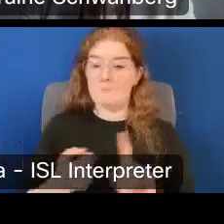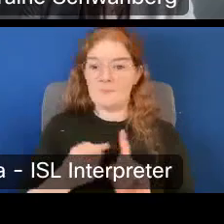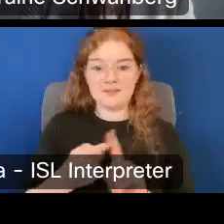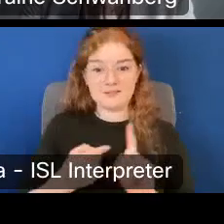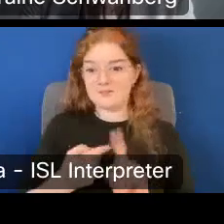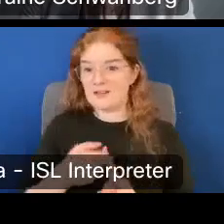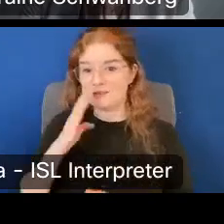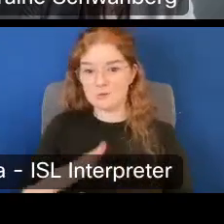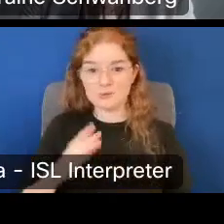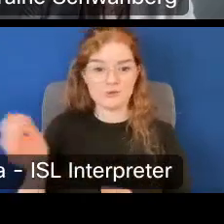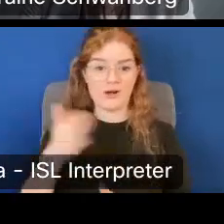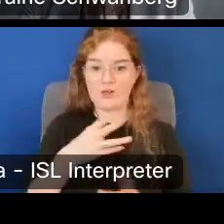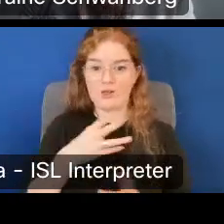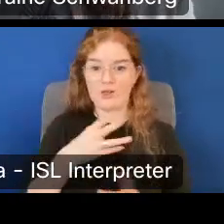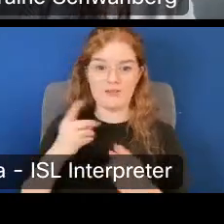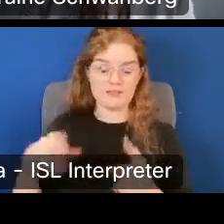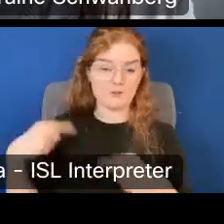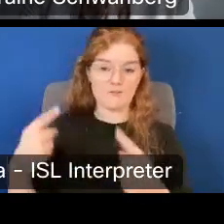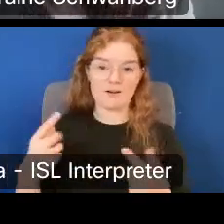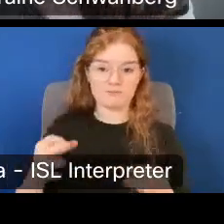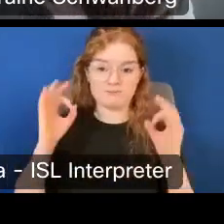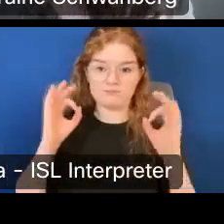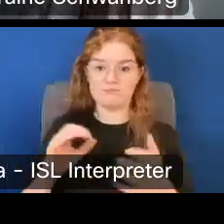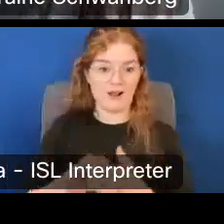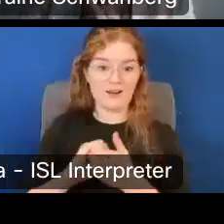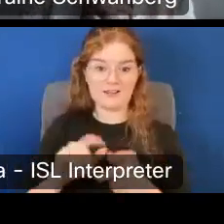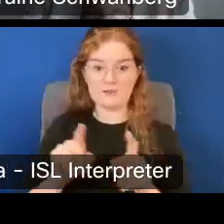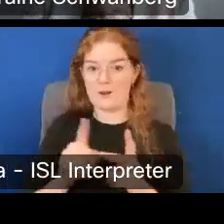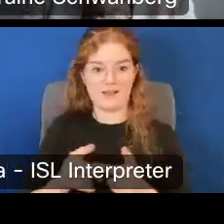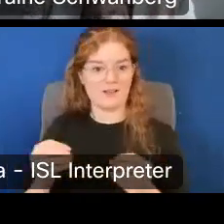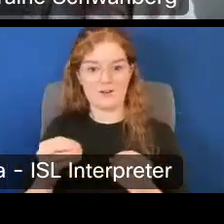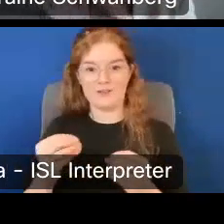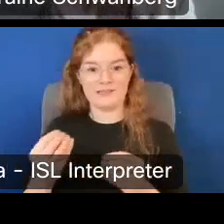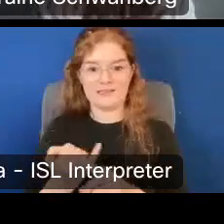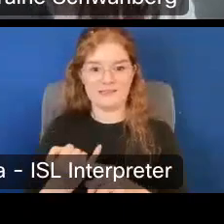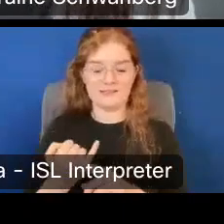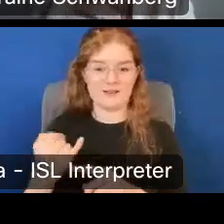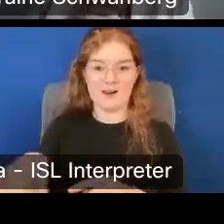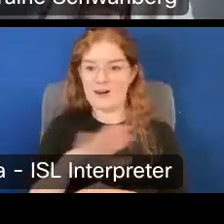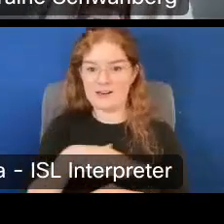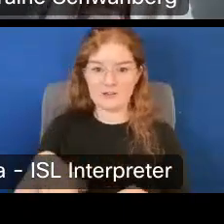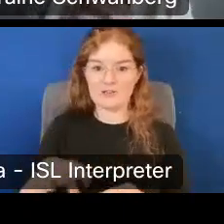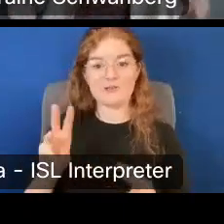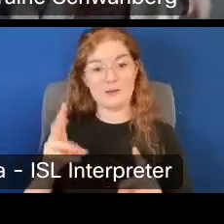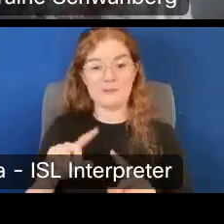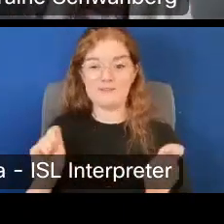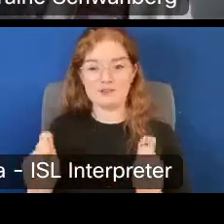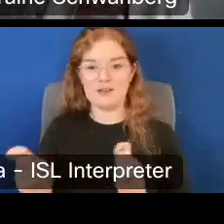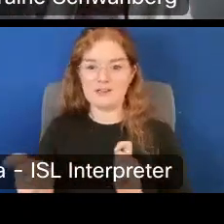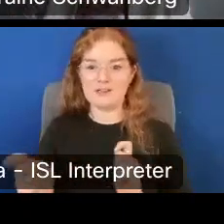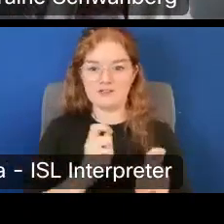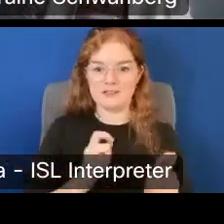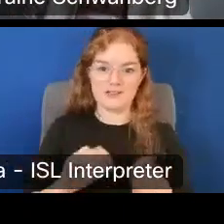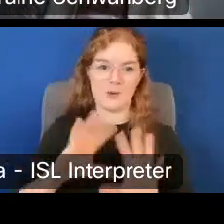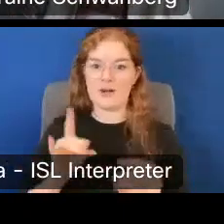positivity in all the work that they've done, and there's been great colleagues as well, and again within arm's reach. So slight little changes as the whole of the